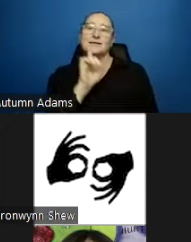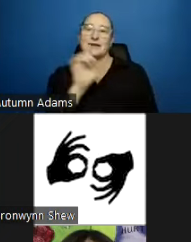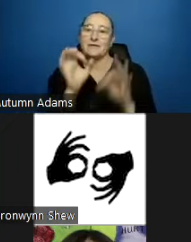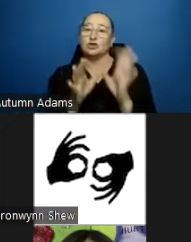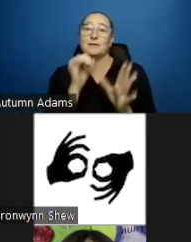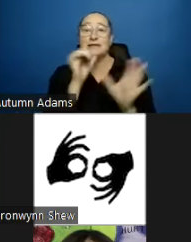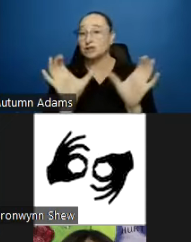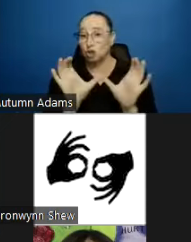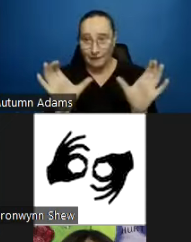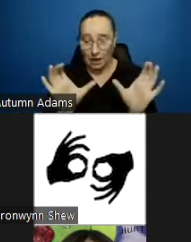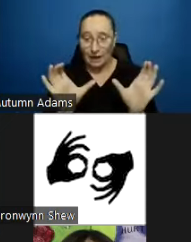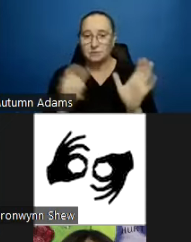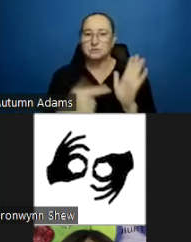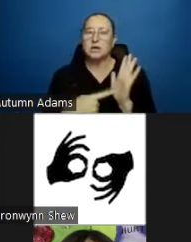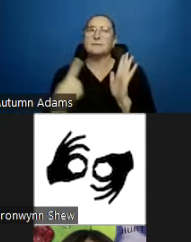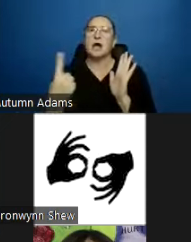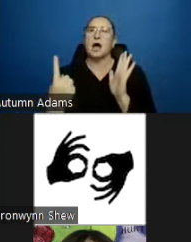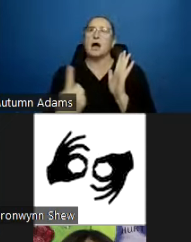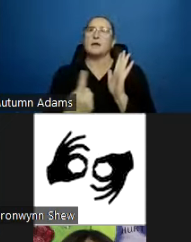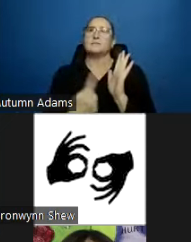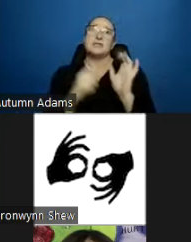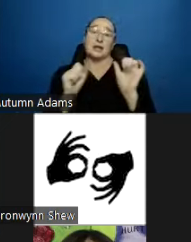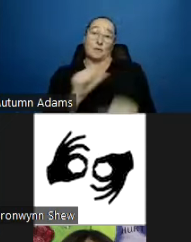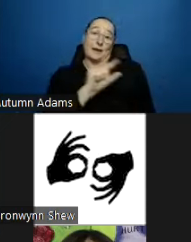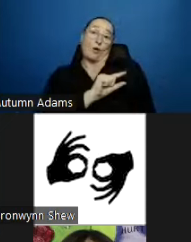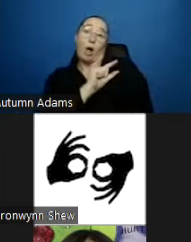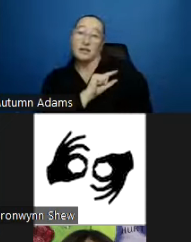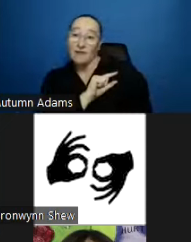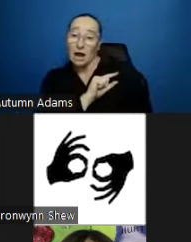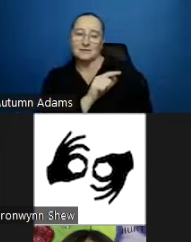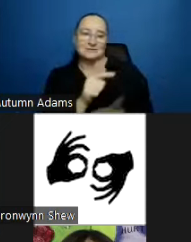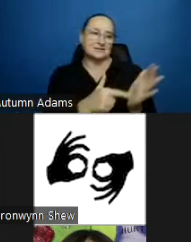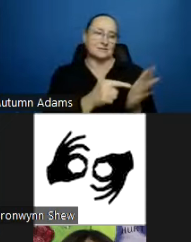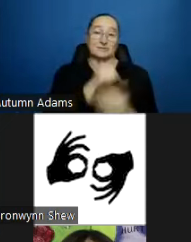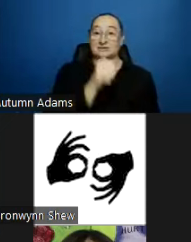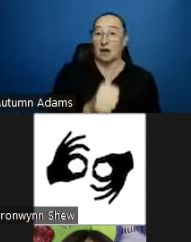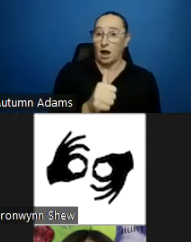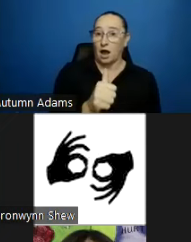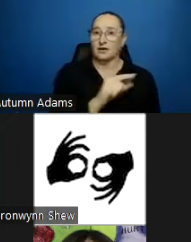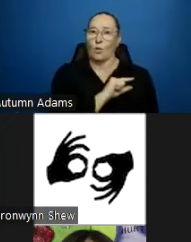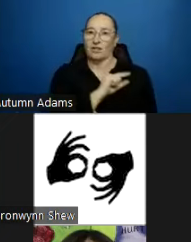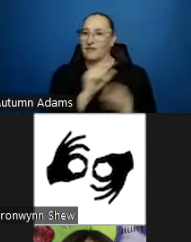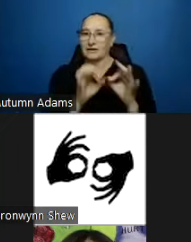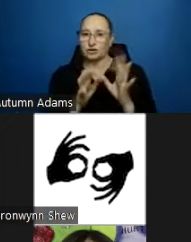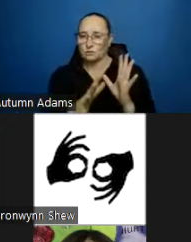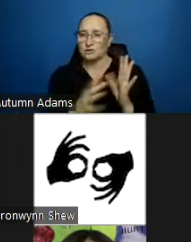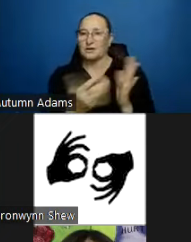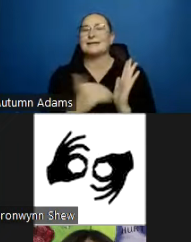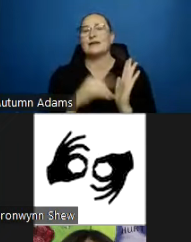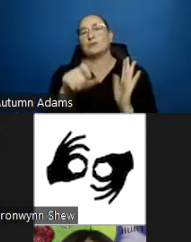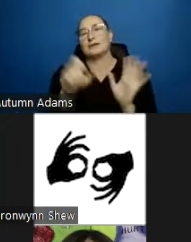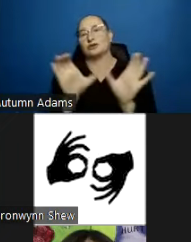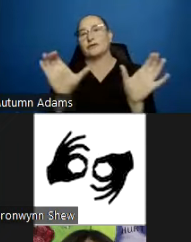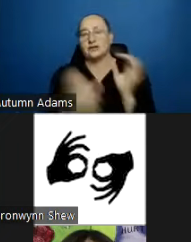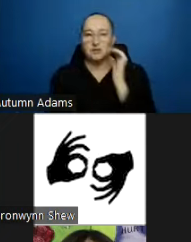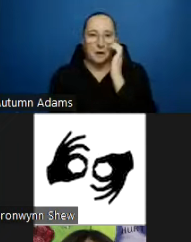certified. Sometimes they could be qualified, sometimes they're not a qualified interpreter. It depends. Again, you need that certification. The